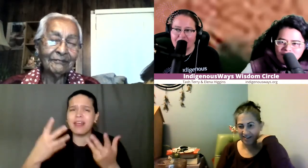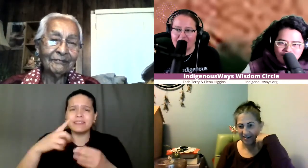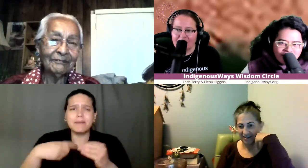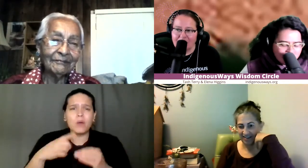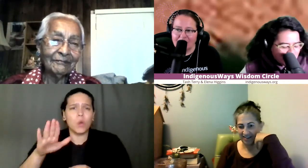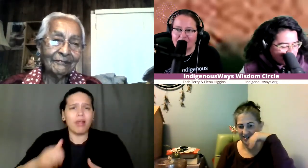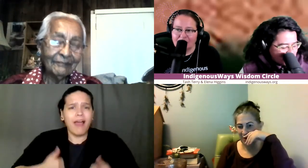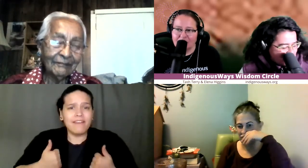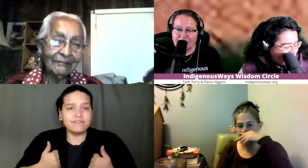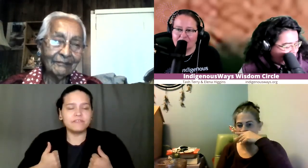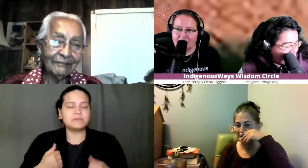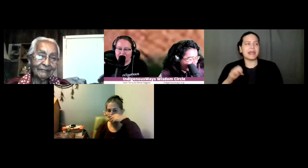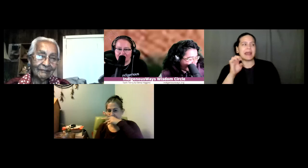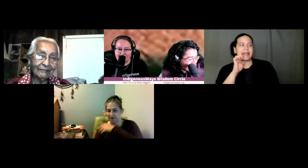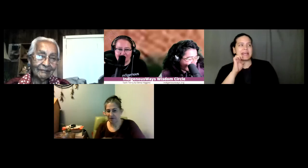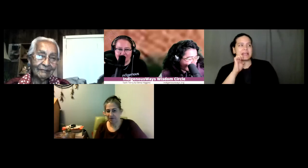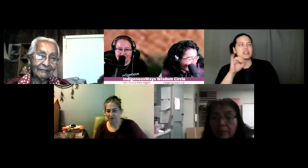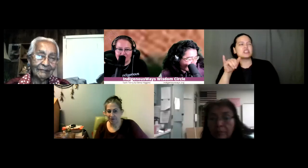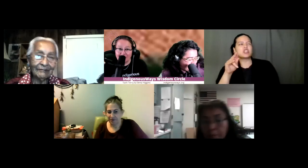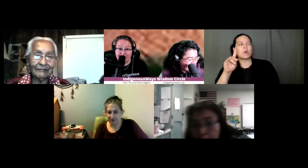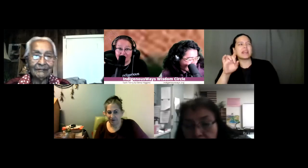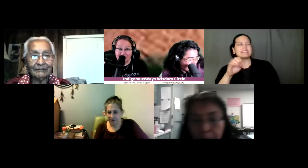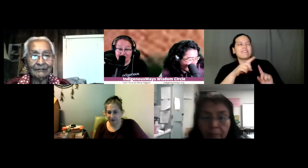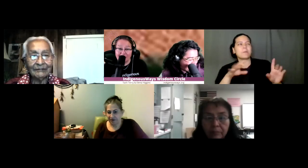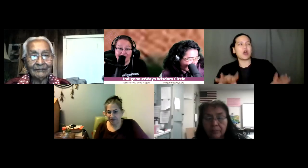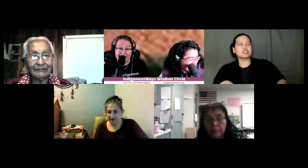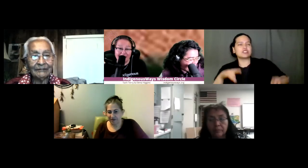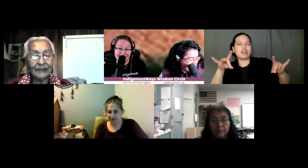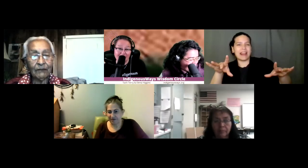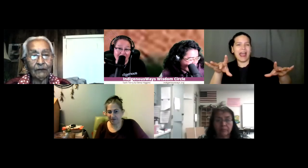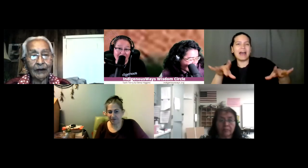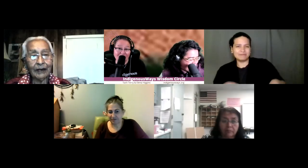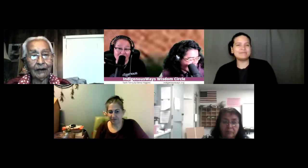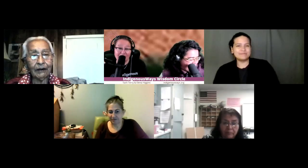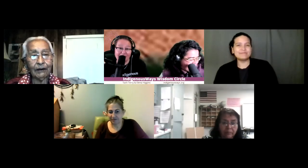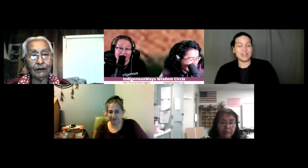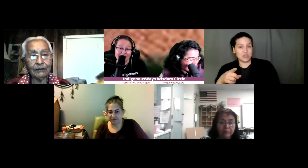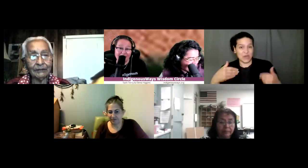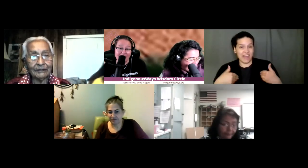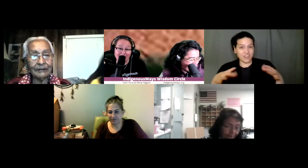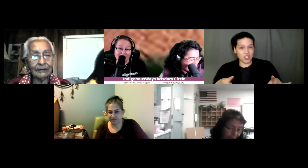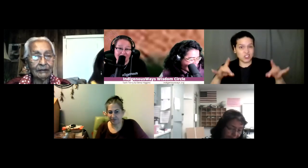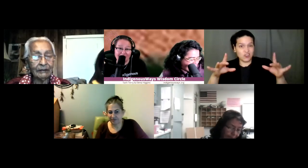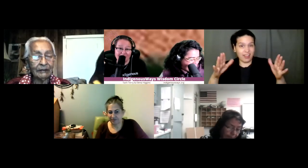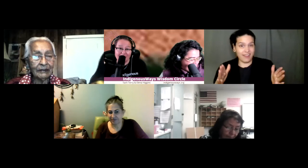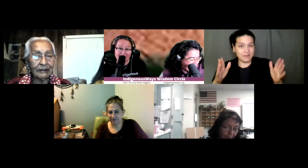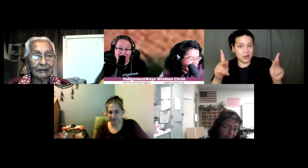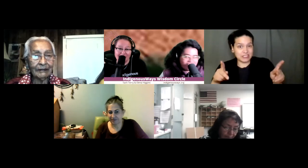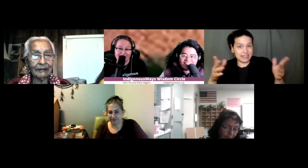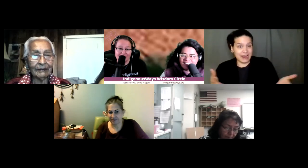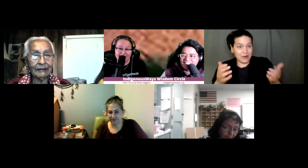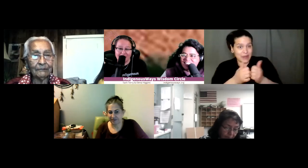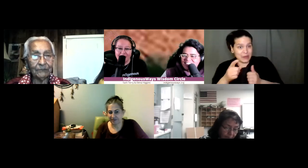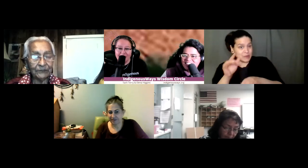is beaming in from Australia. Jody is coming in from Australia. So you have an Australian person here with you